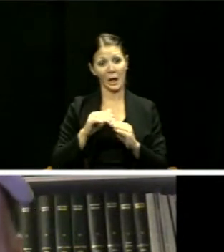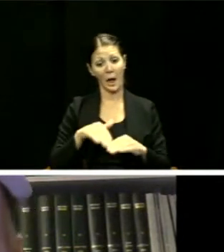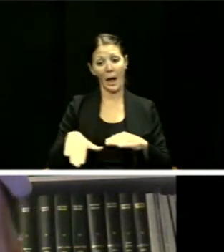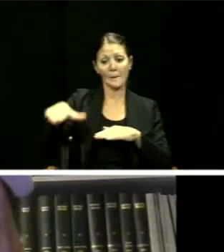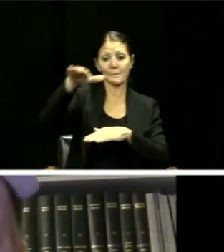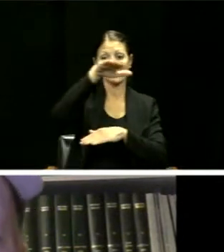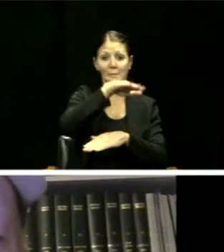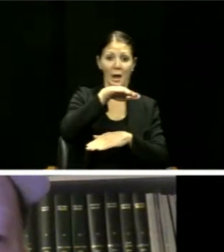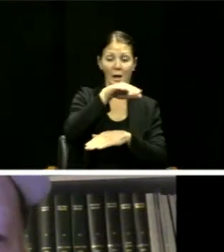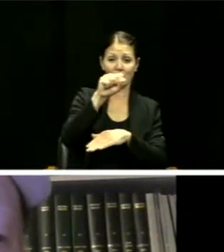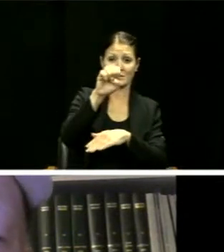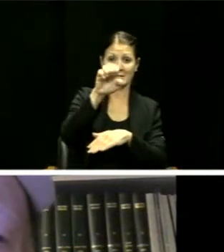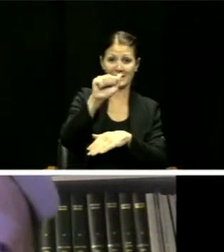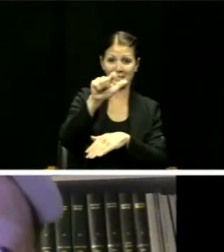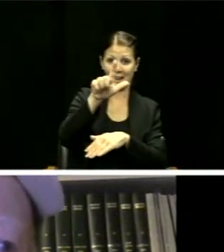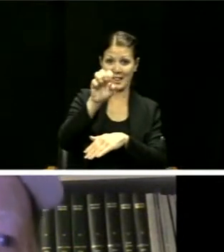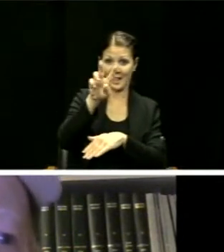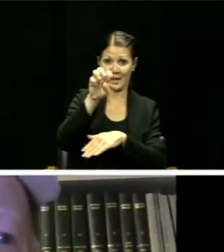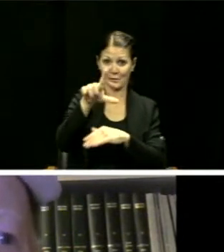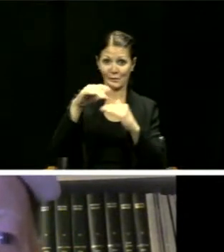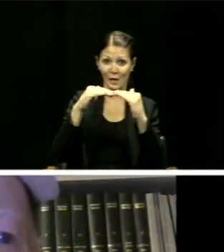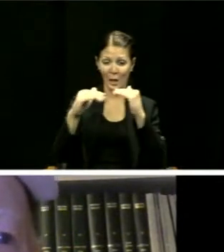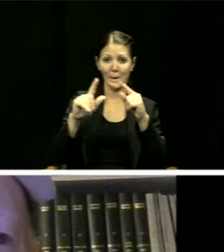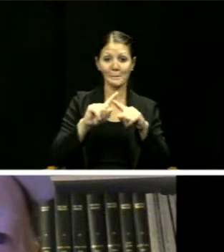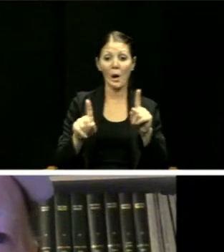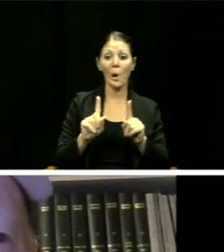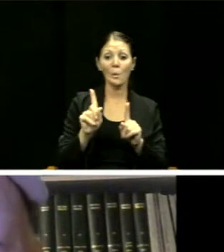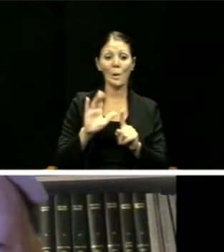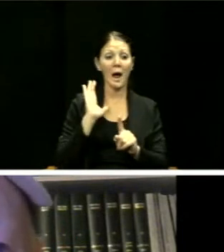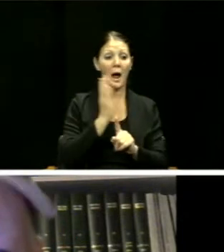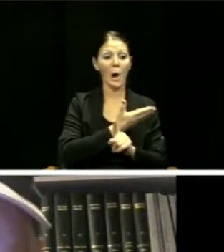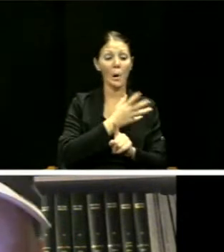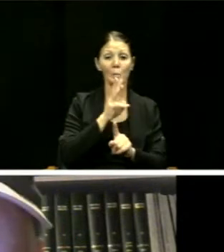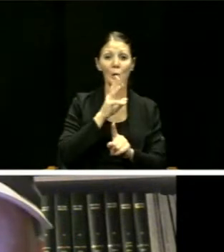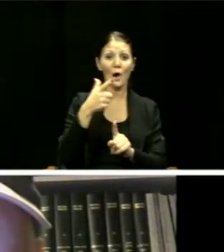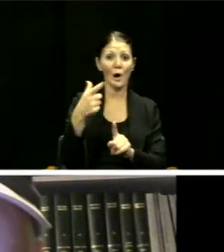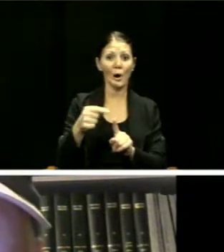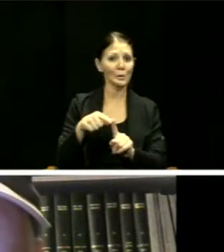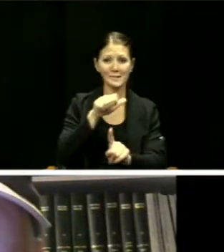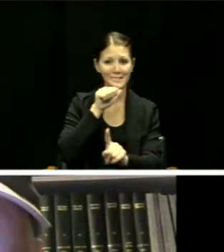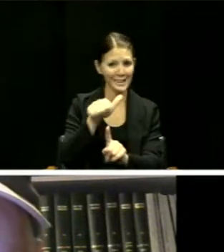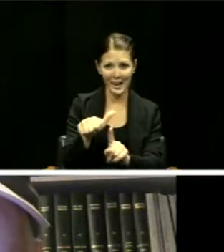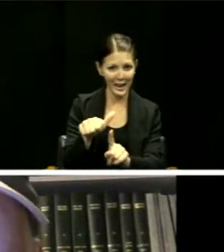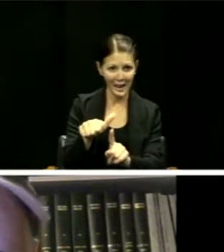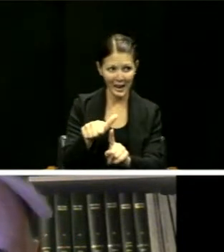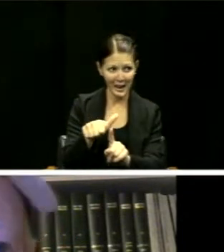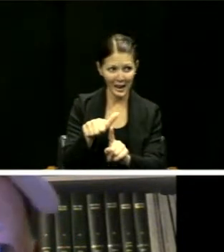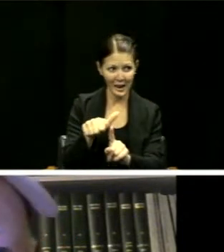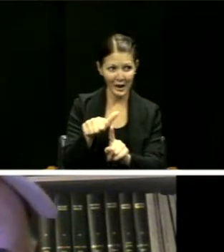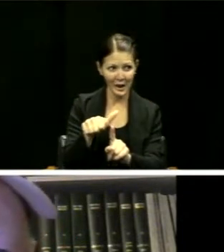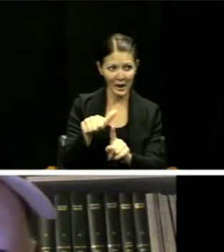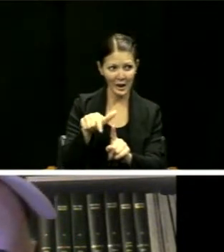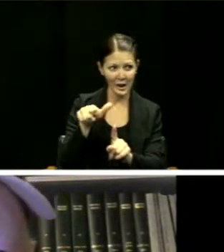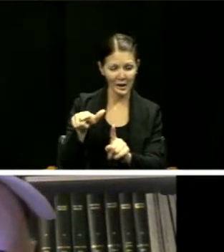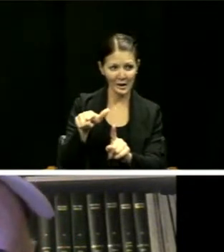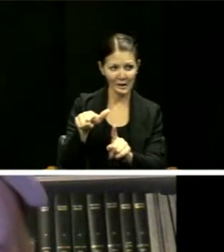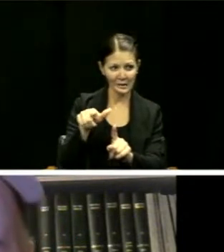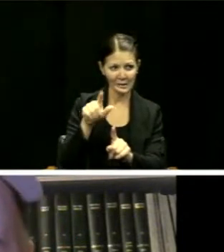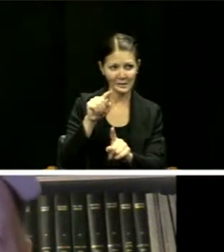level, but where our water goes is not. It is